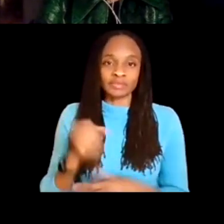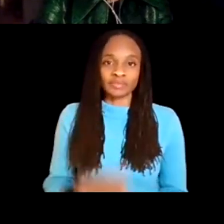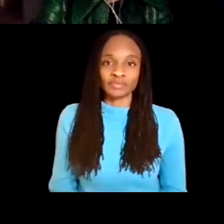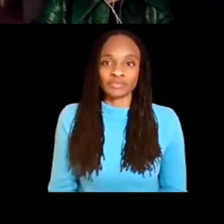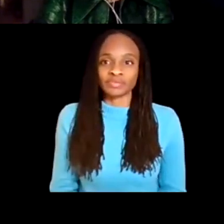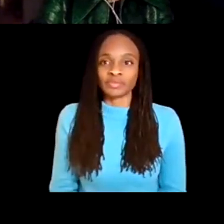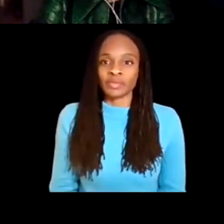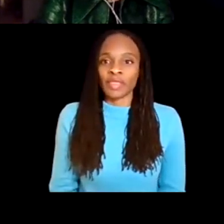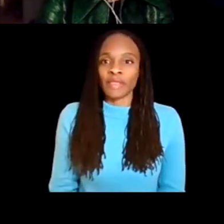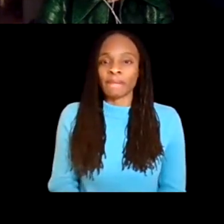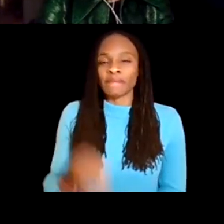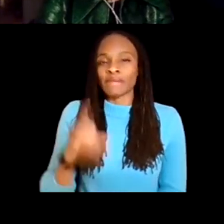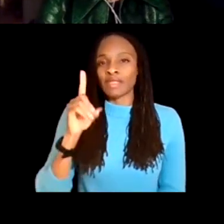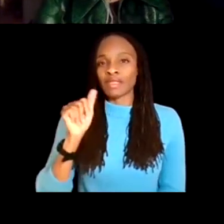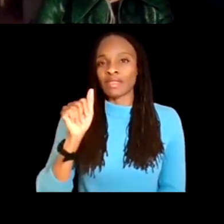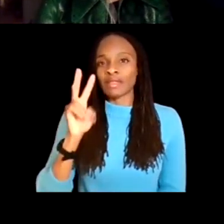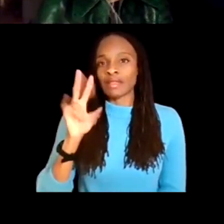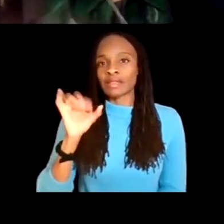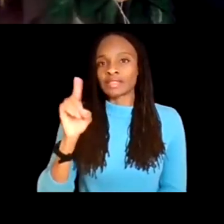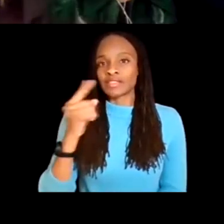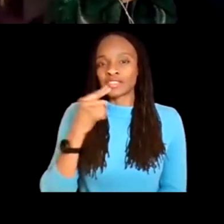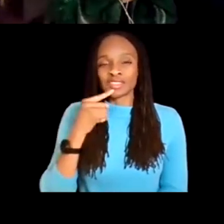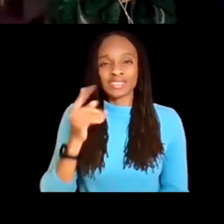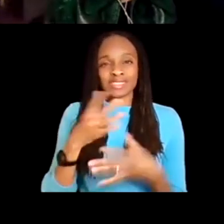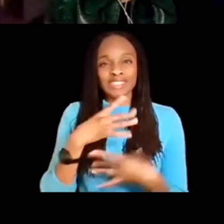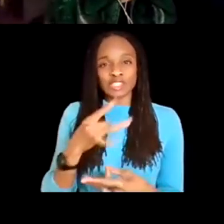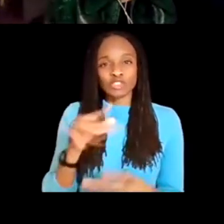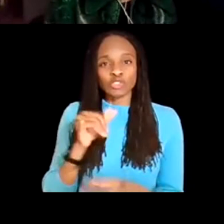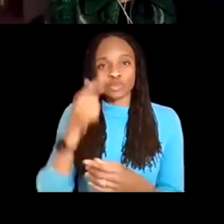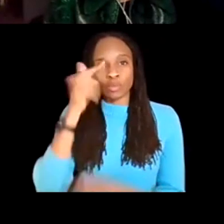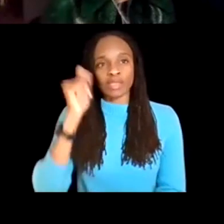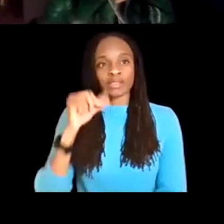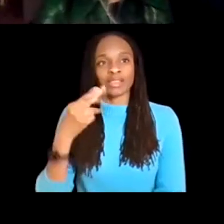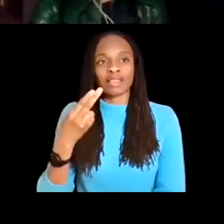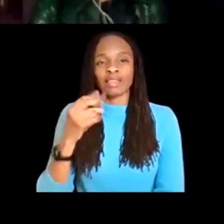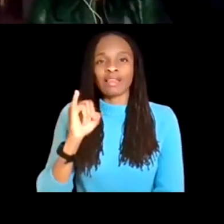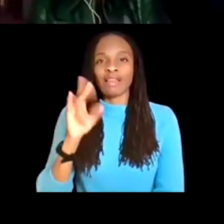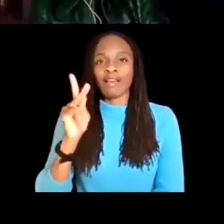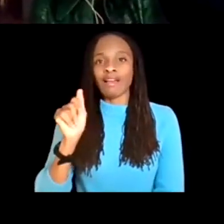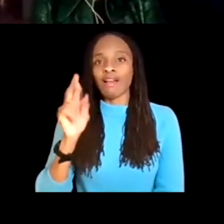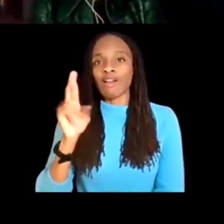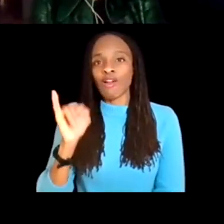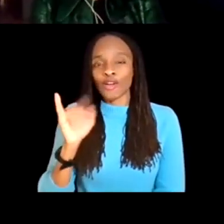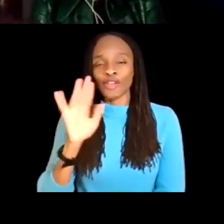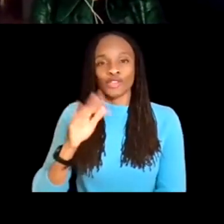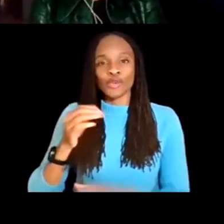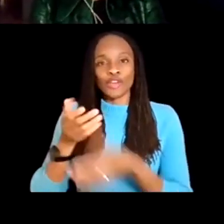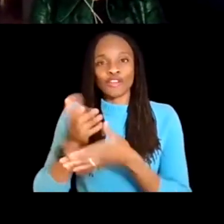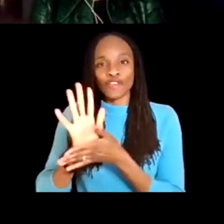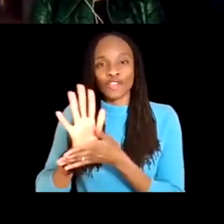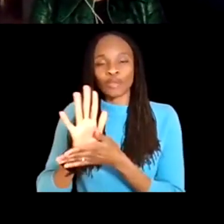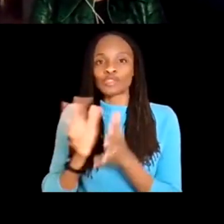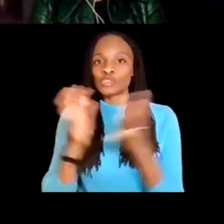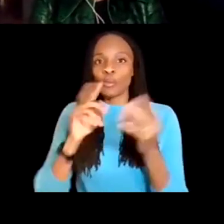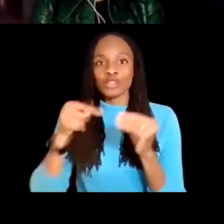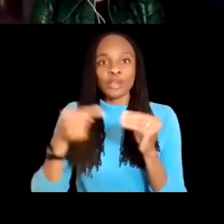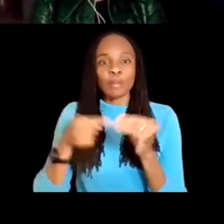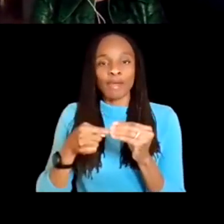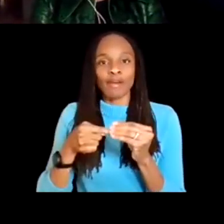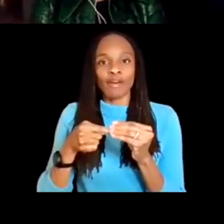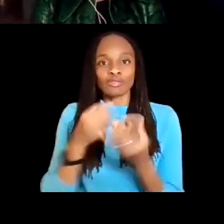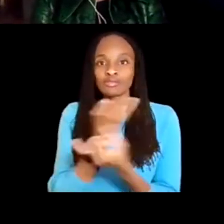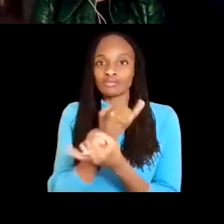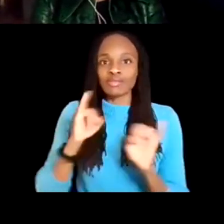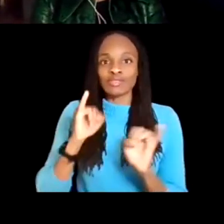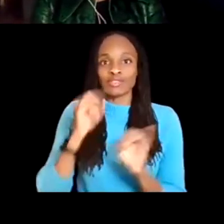I mean, it's interesting too, because Hikari, your film is so much about autonomy for the character and